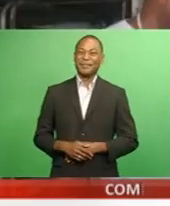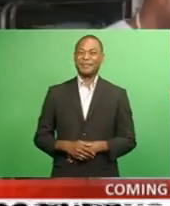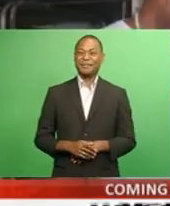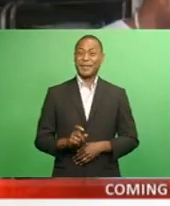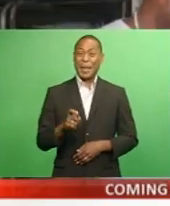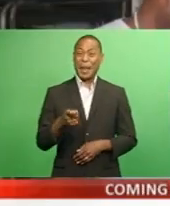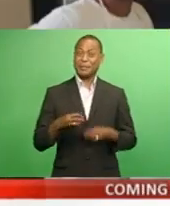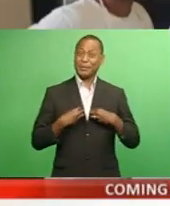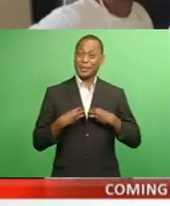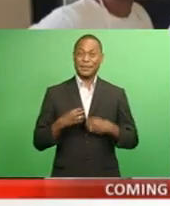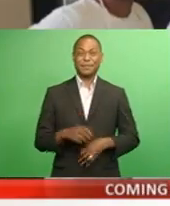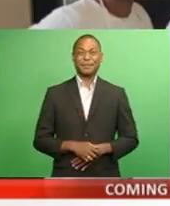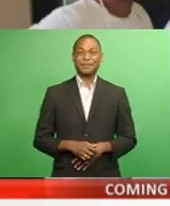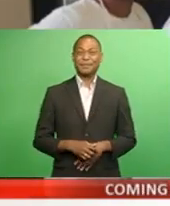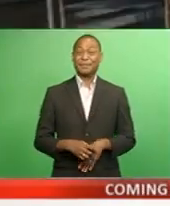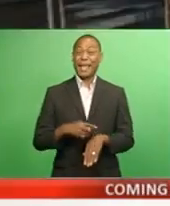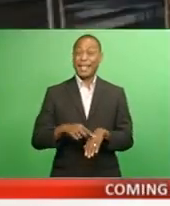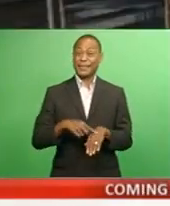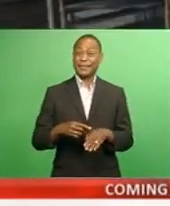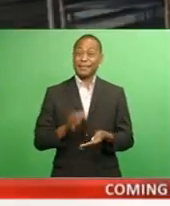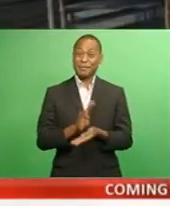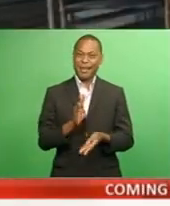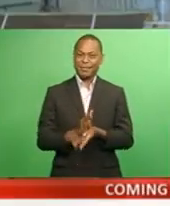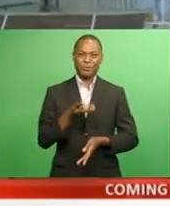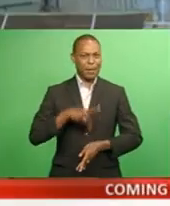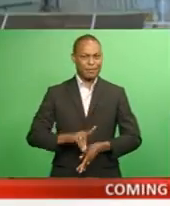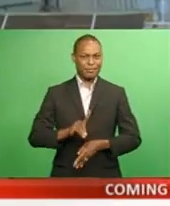tonight, Easter buns in demand.